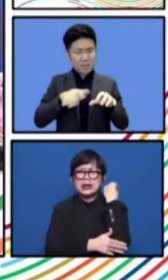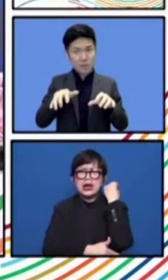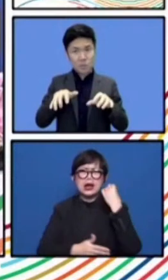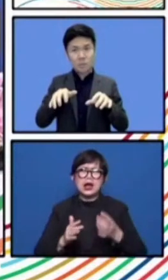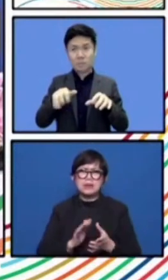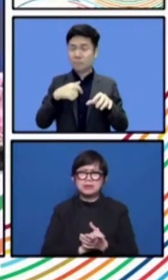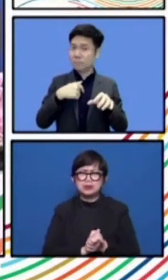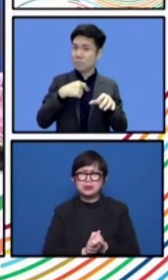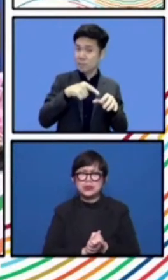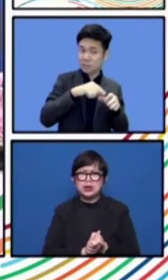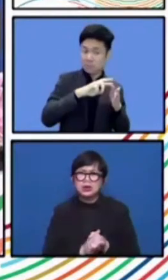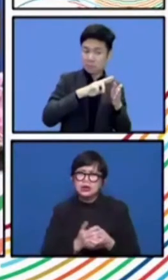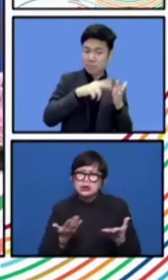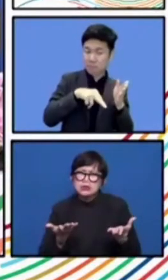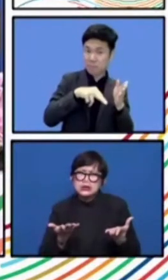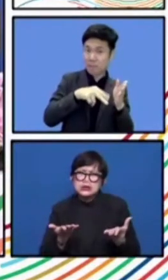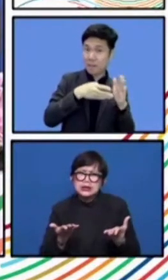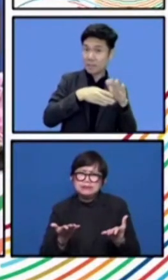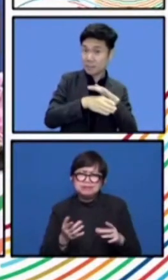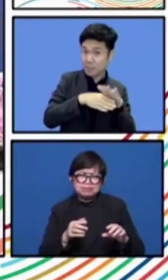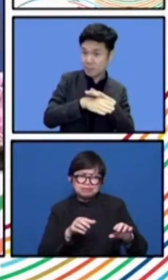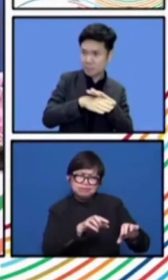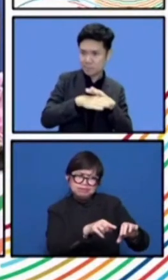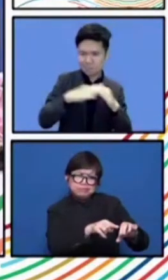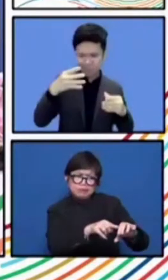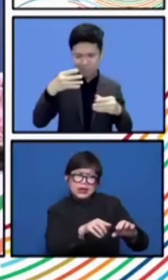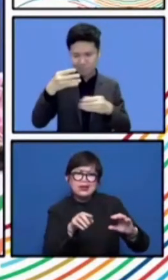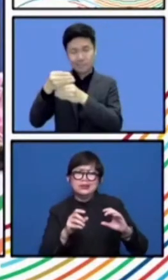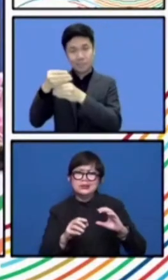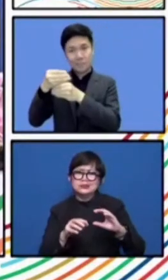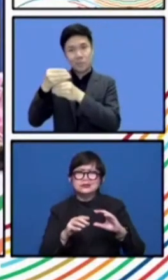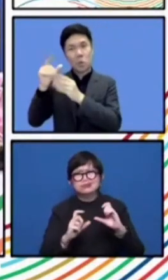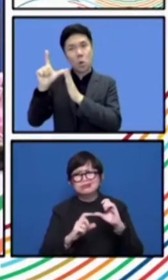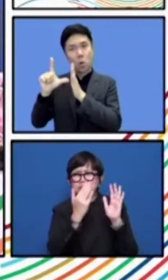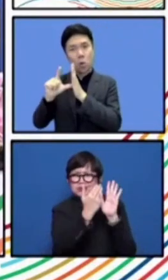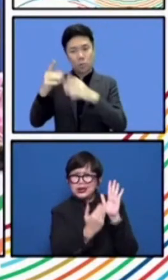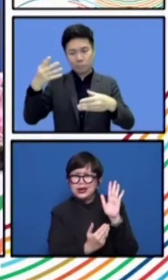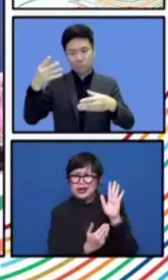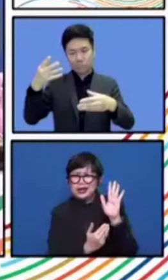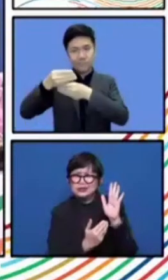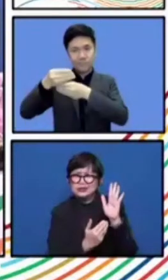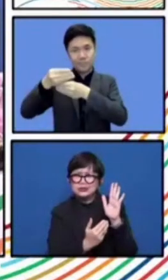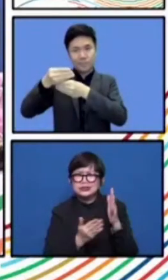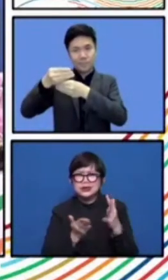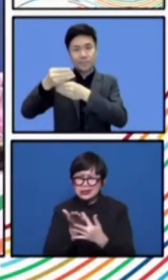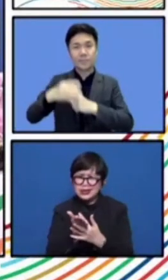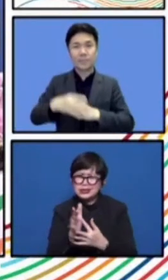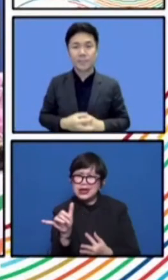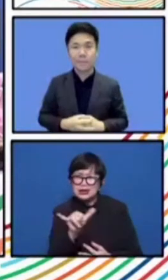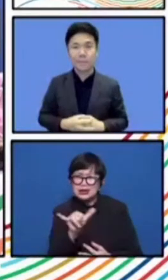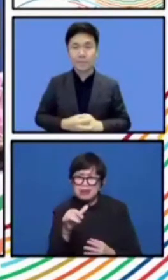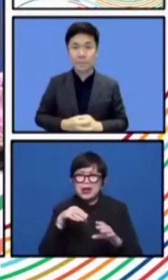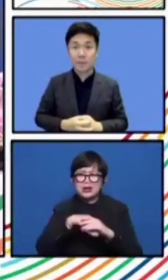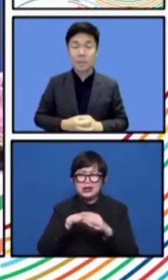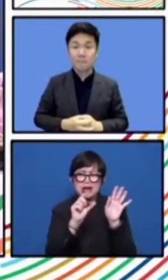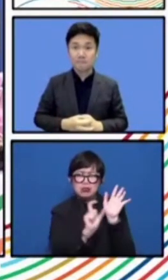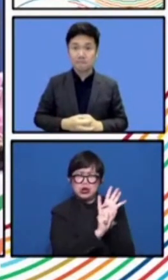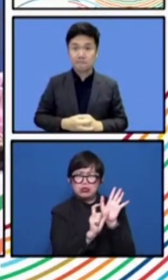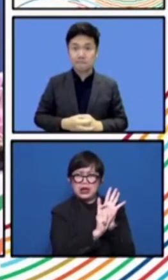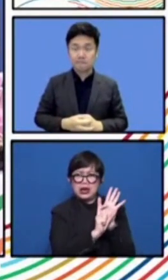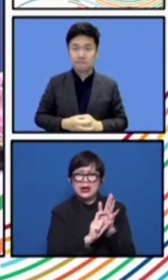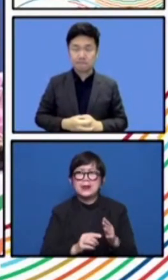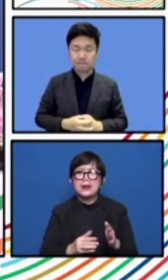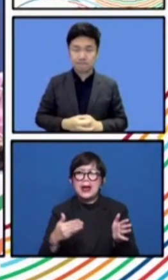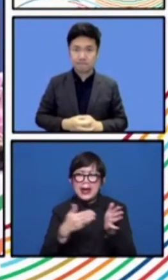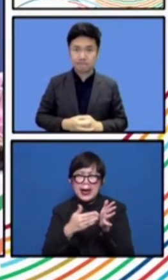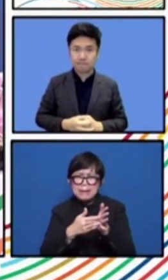law but what we have seen as the biggest obstacle is that whatever